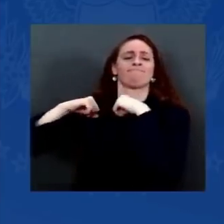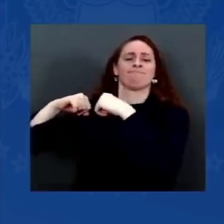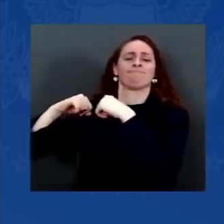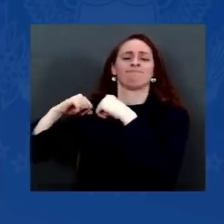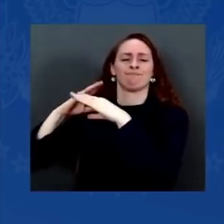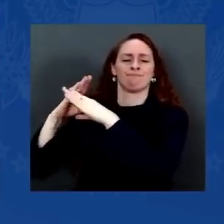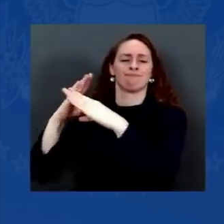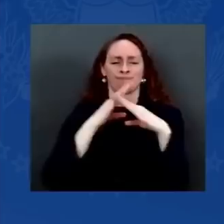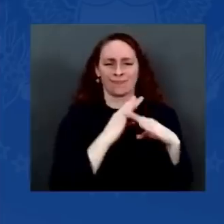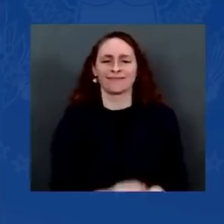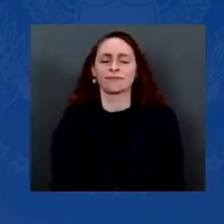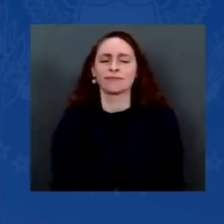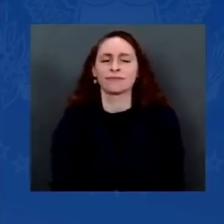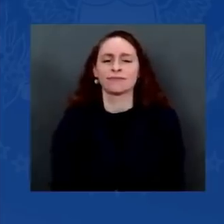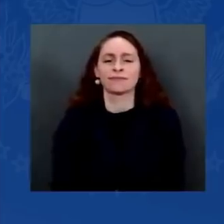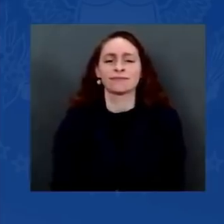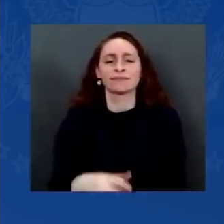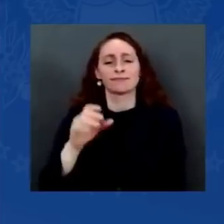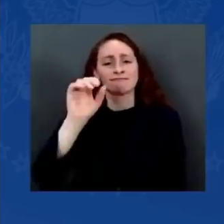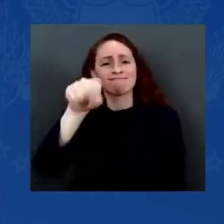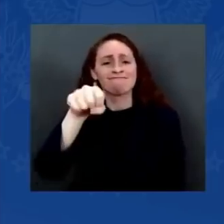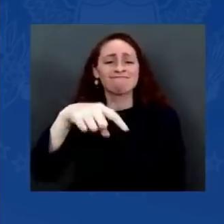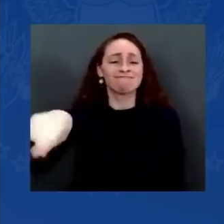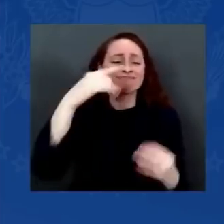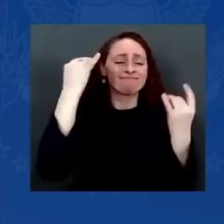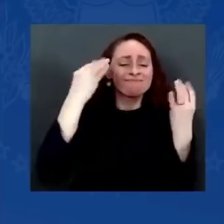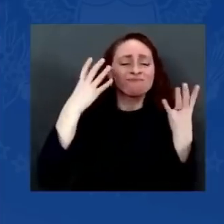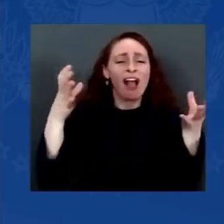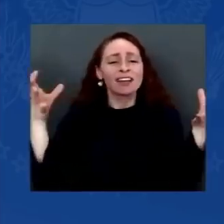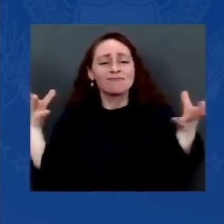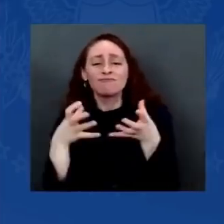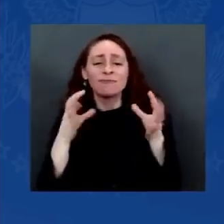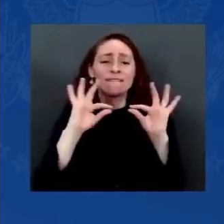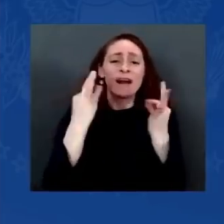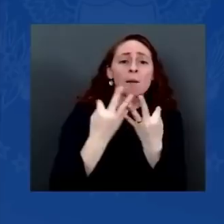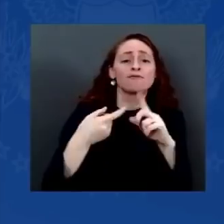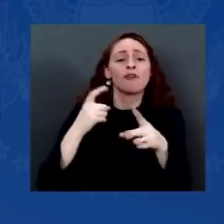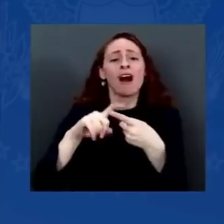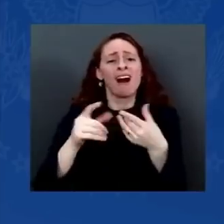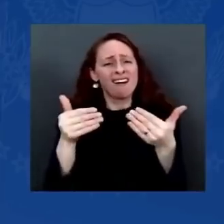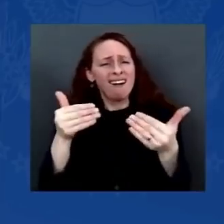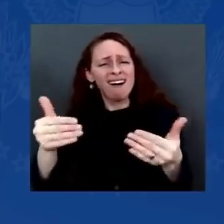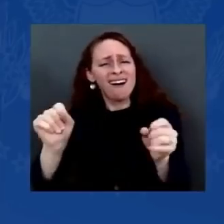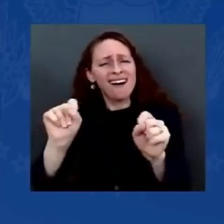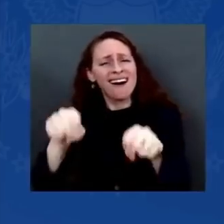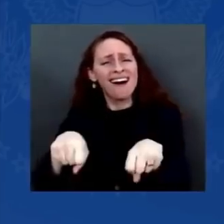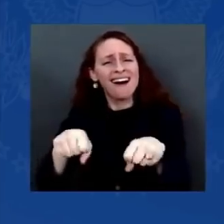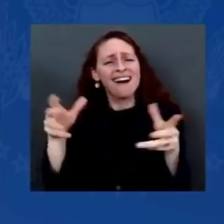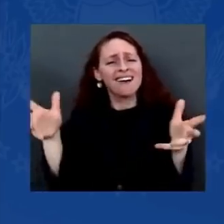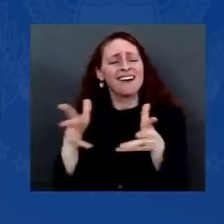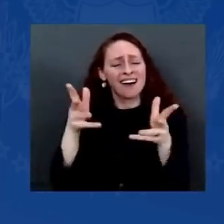is yes, you can. If you and those you celebrate with are vaccinated, particularly if you've gotten your booster